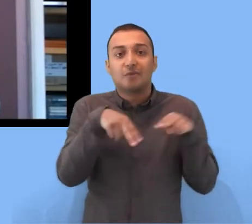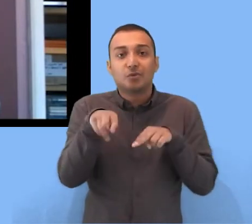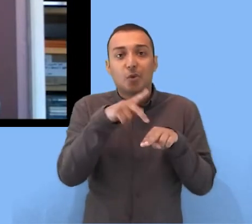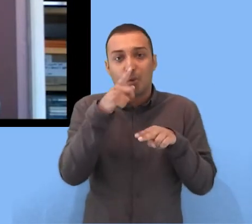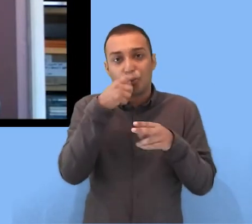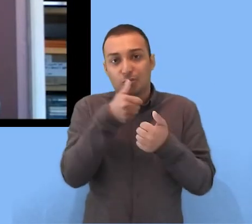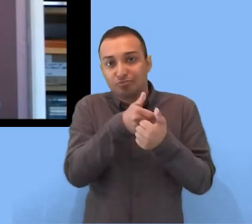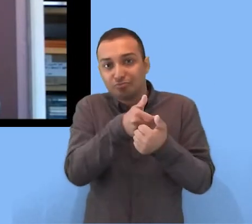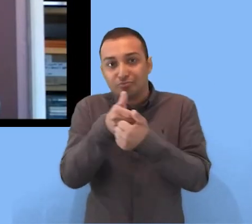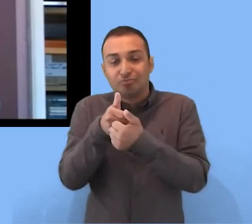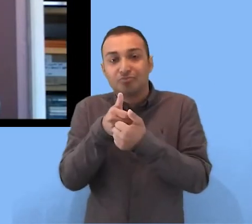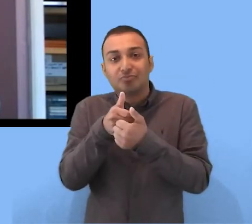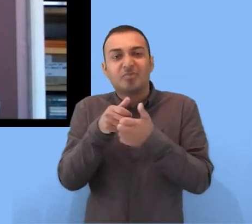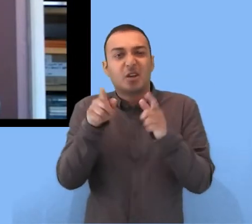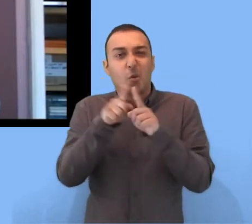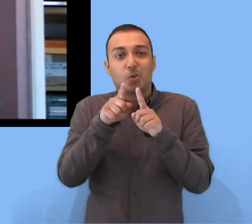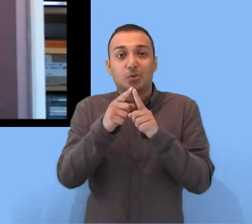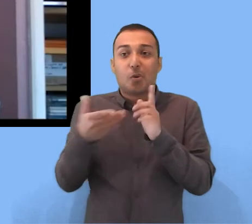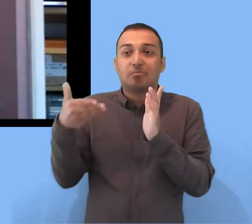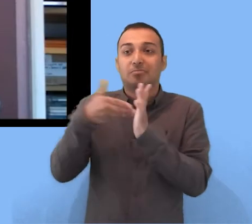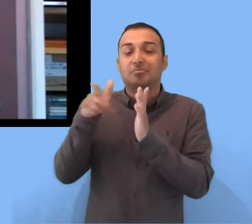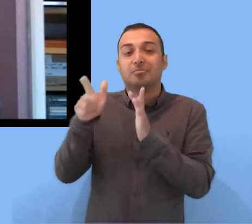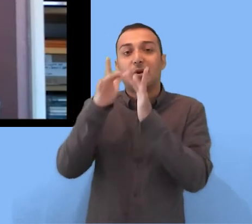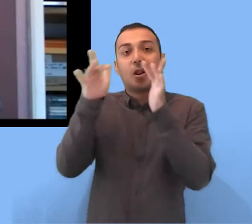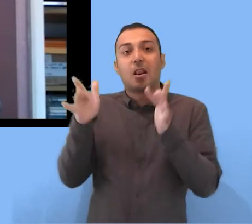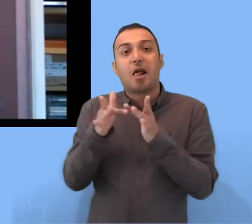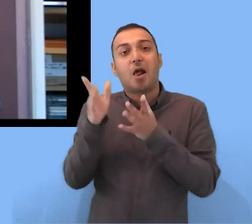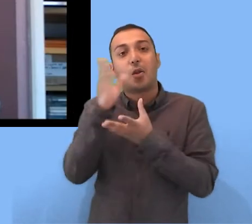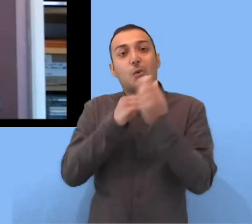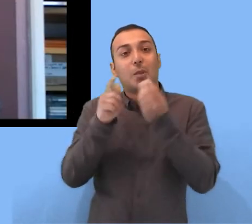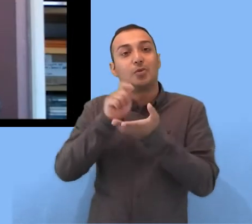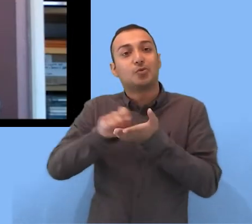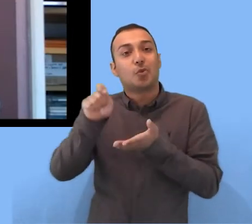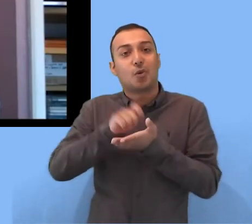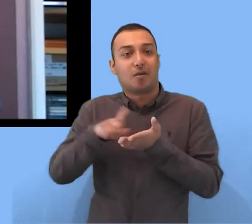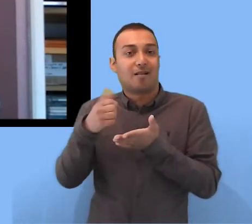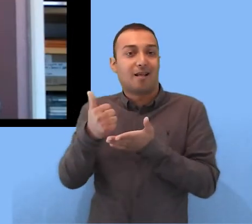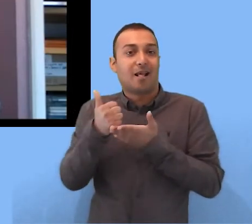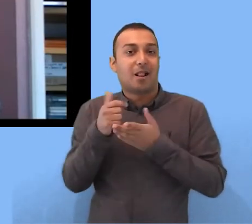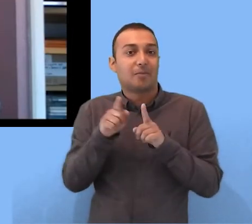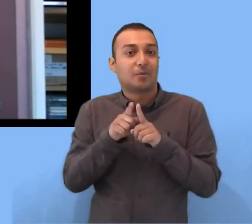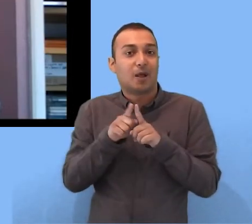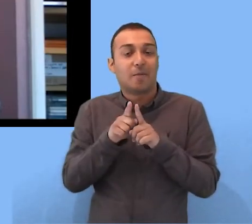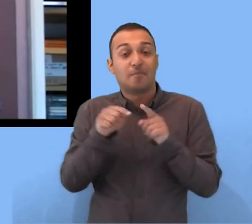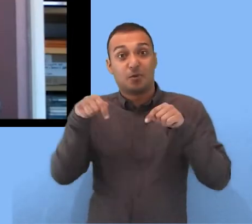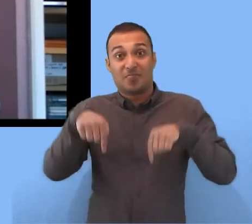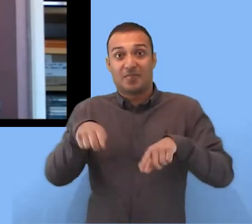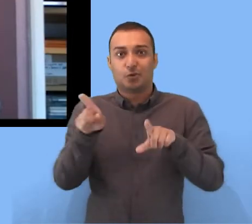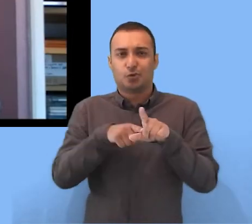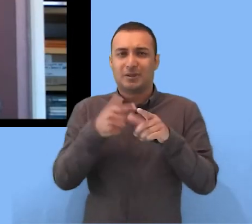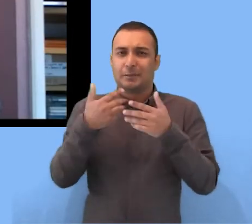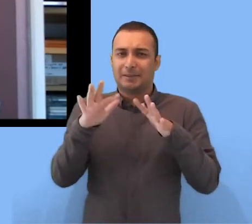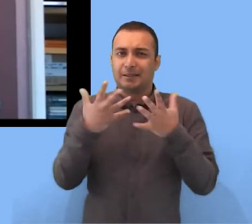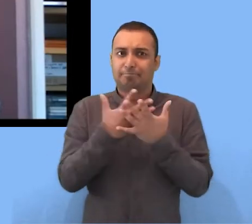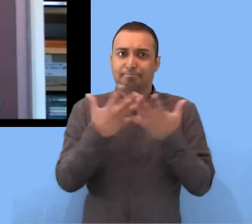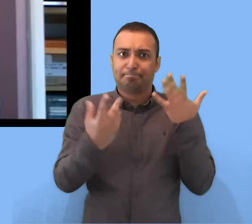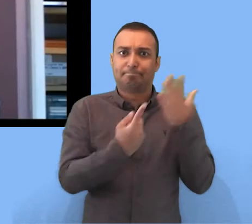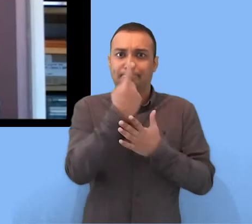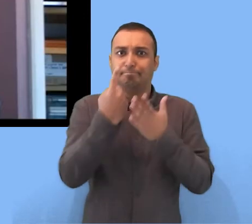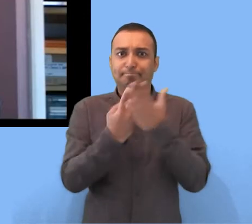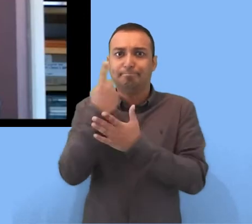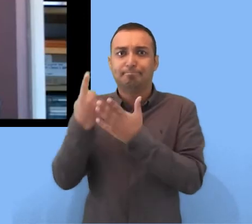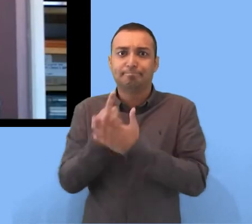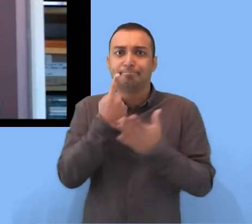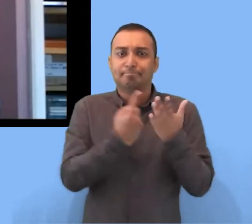course, online learning journals have played their part. This year has instigated wide reflection on a number of issues, but none more